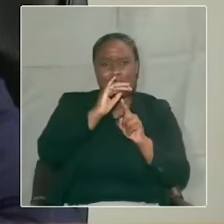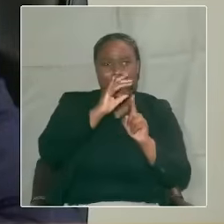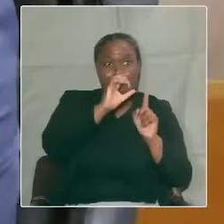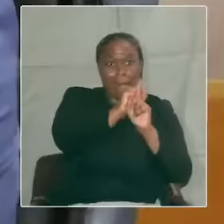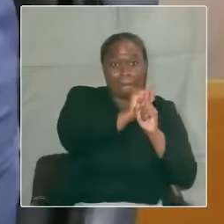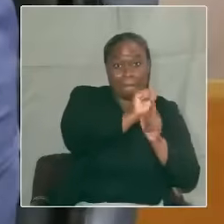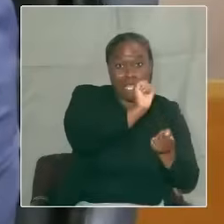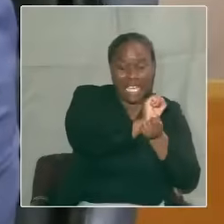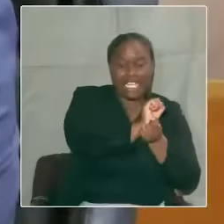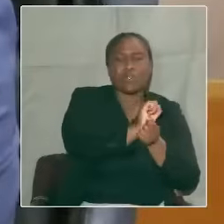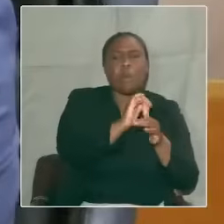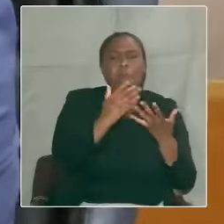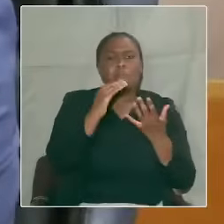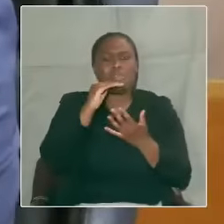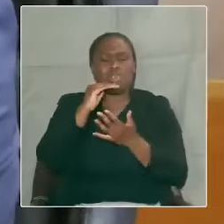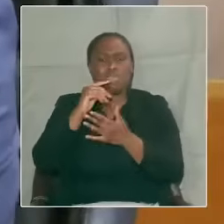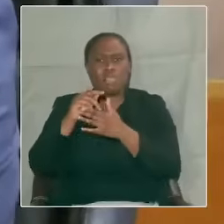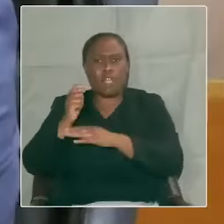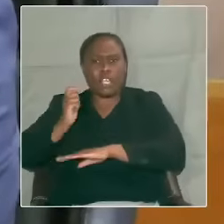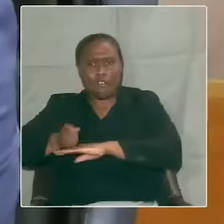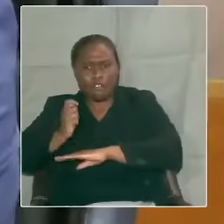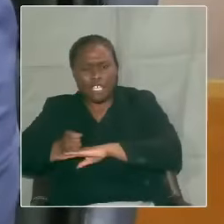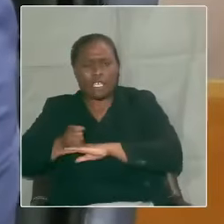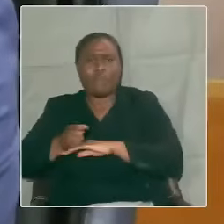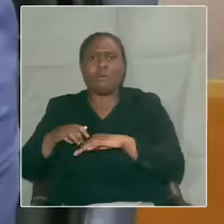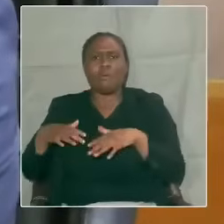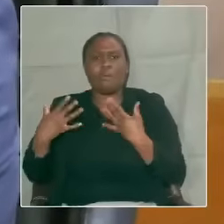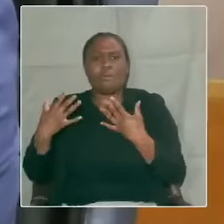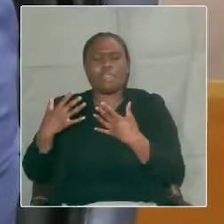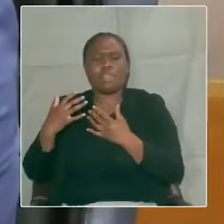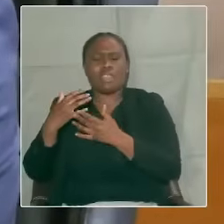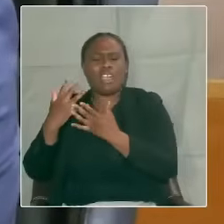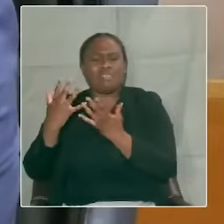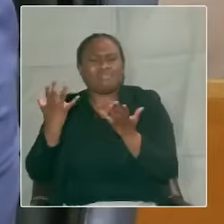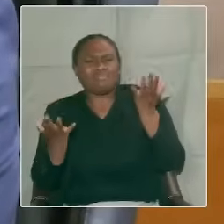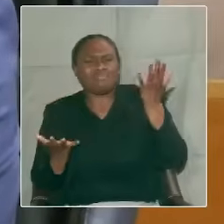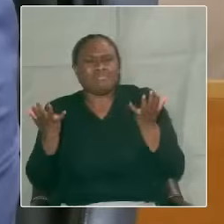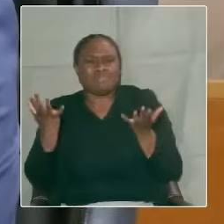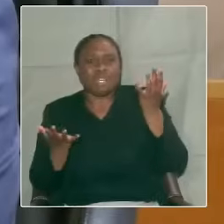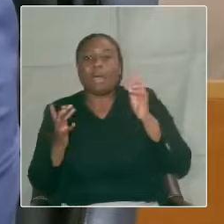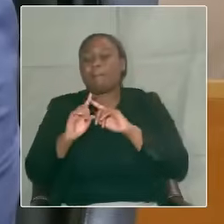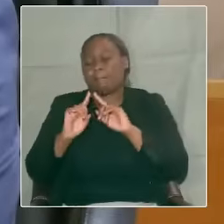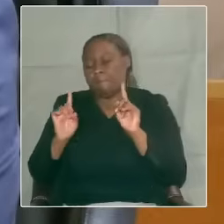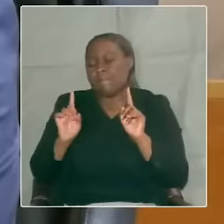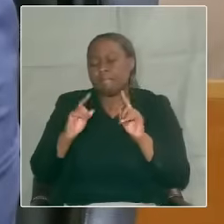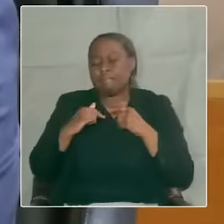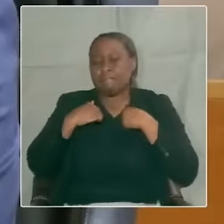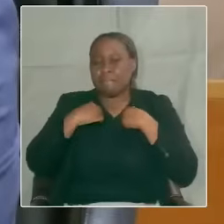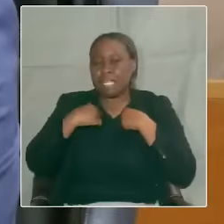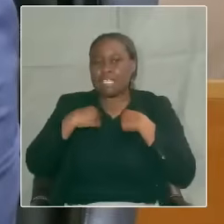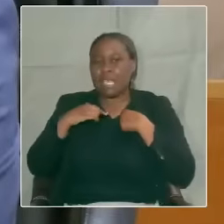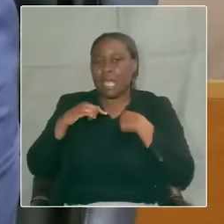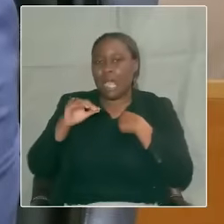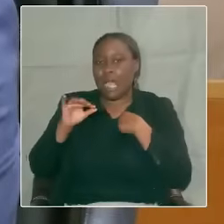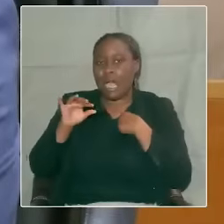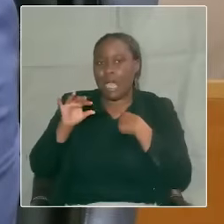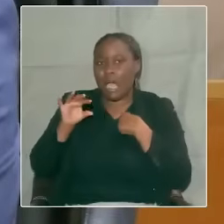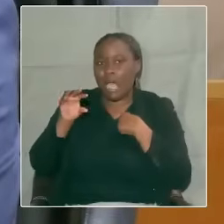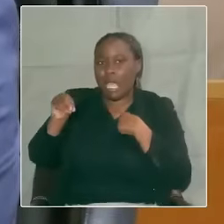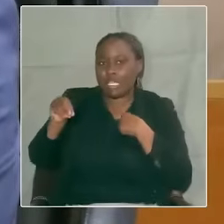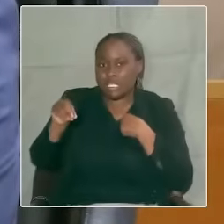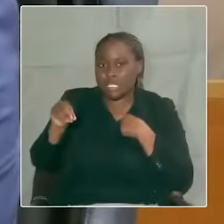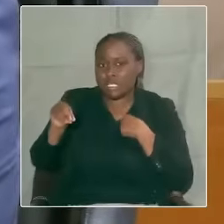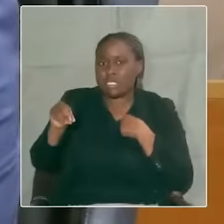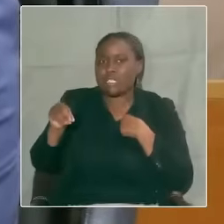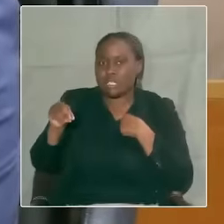at convictions. But I guess it would be very unfair of me to require